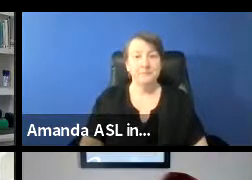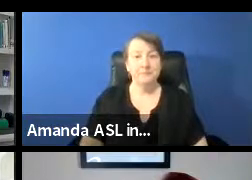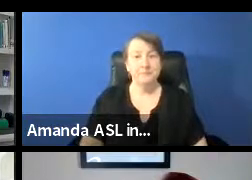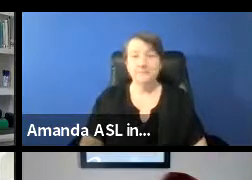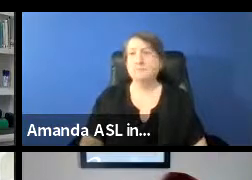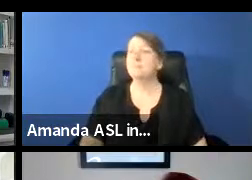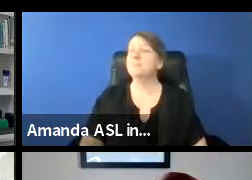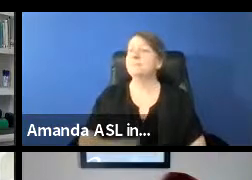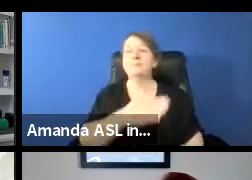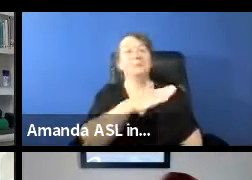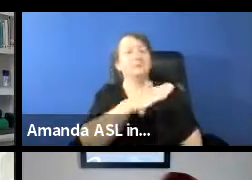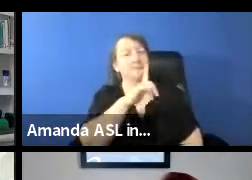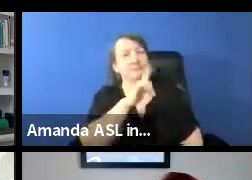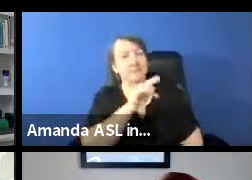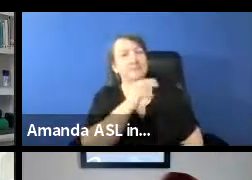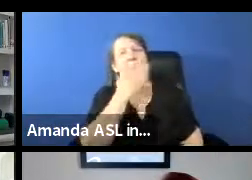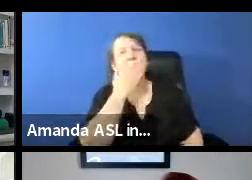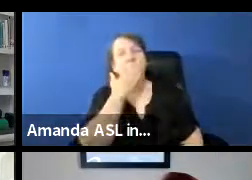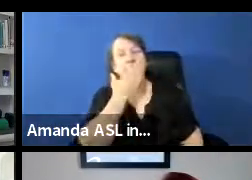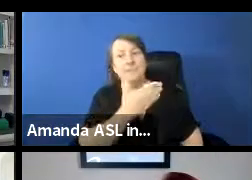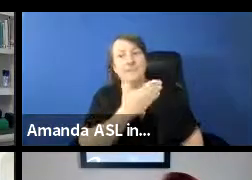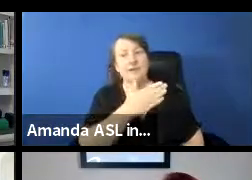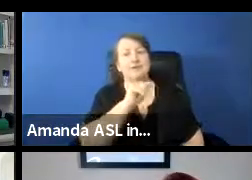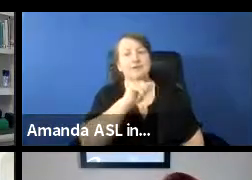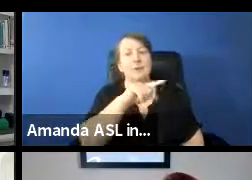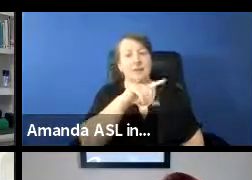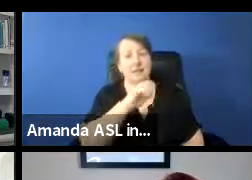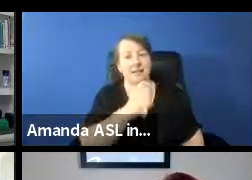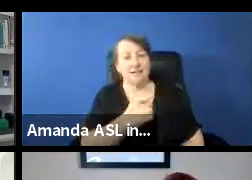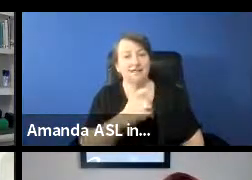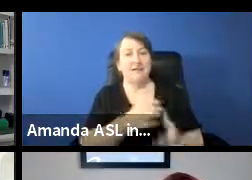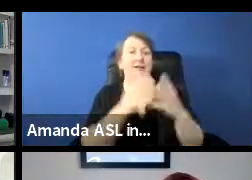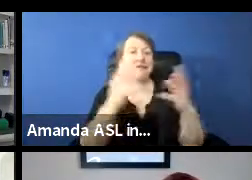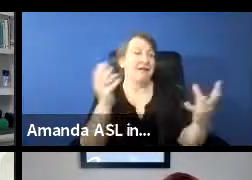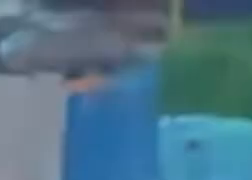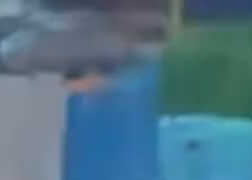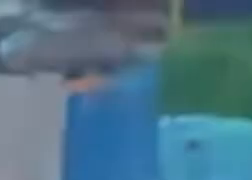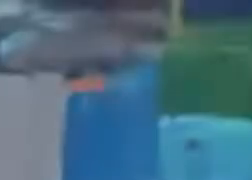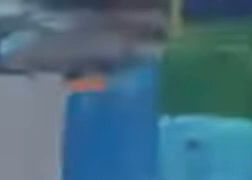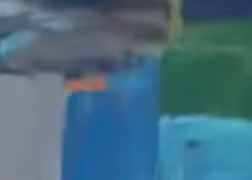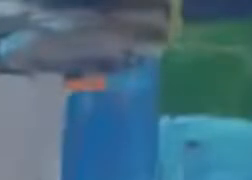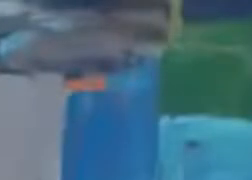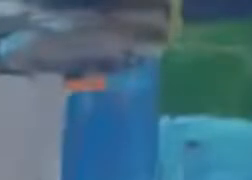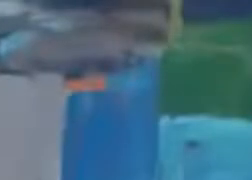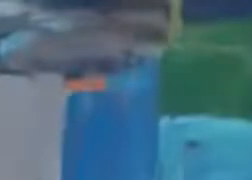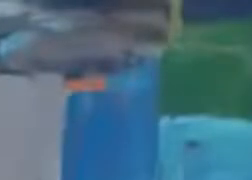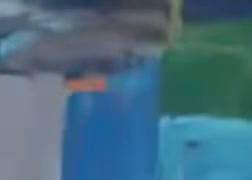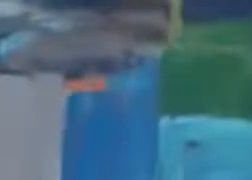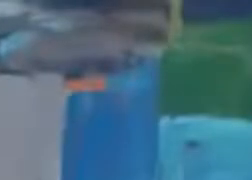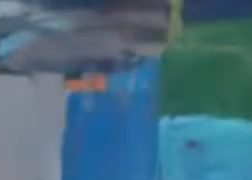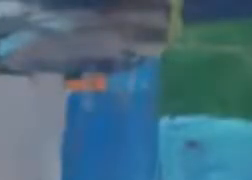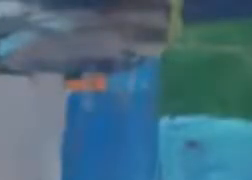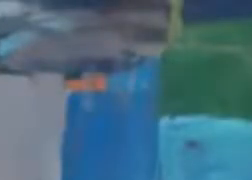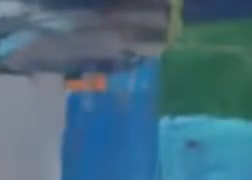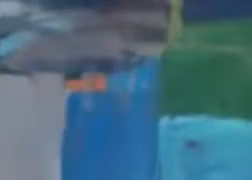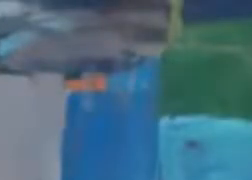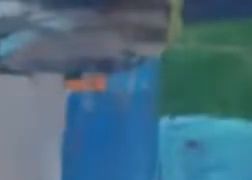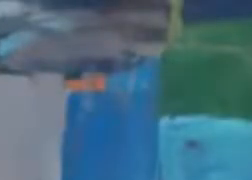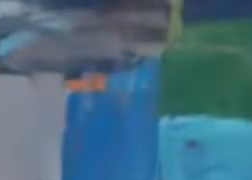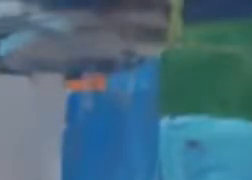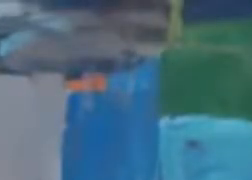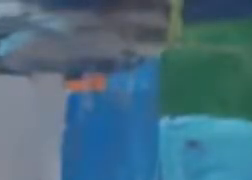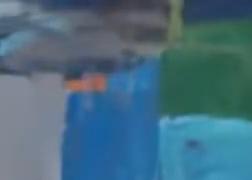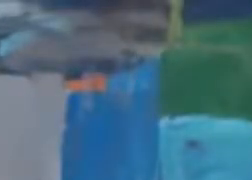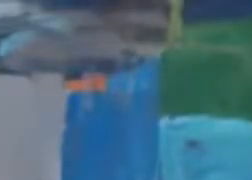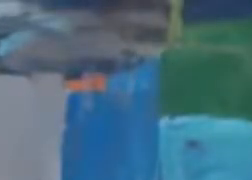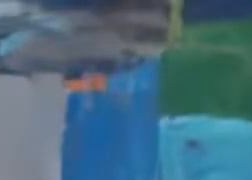So thank you, Alex. A lot of information, specifics. It also